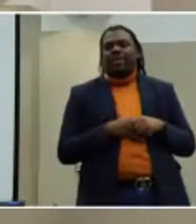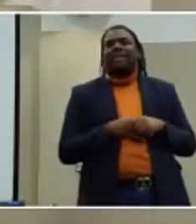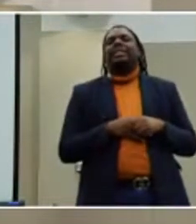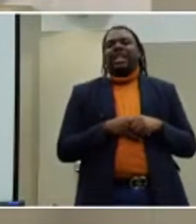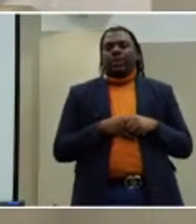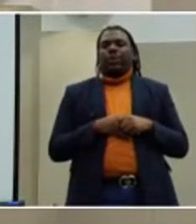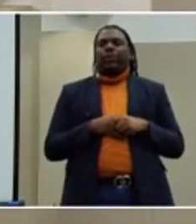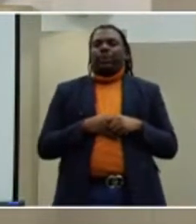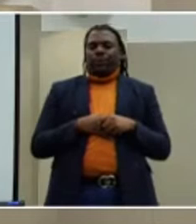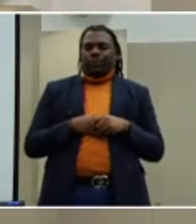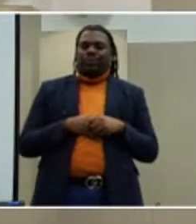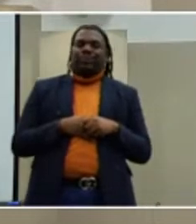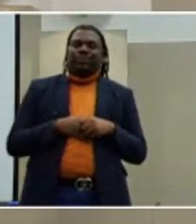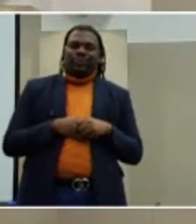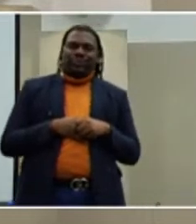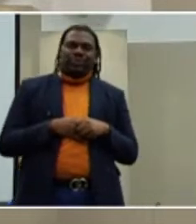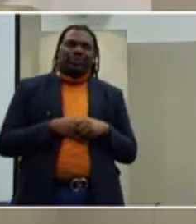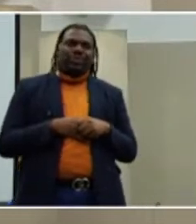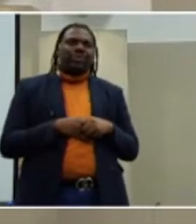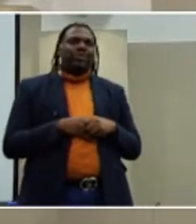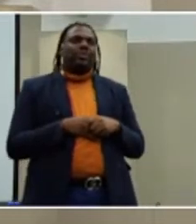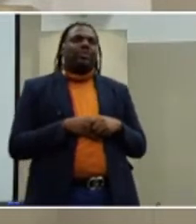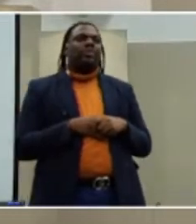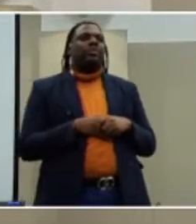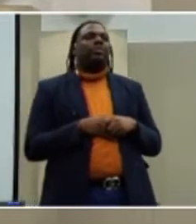Oh, there it is.